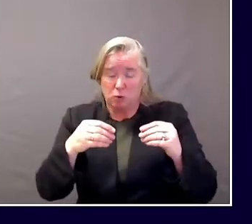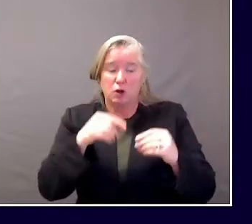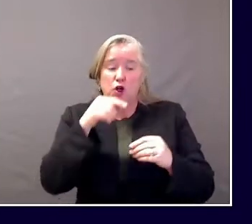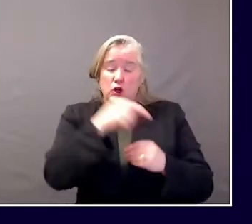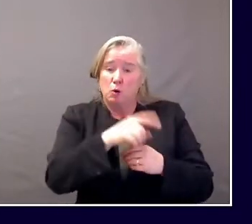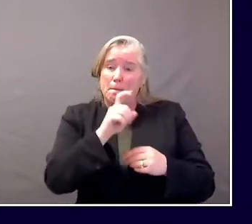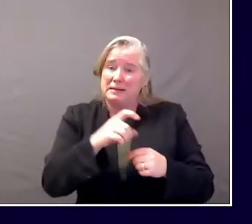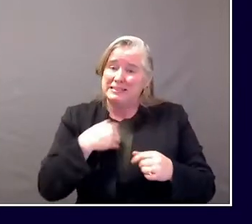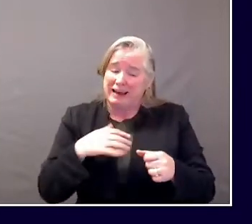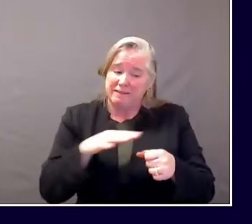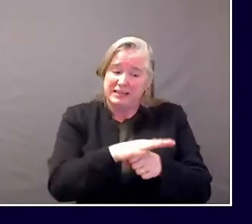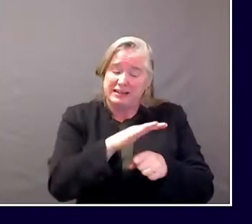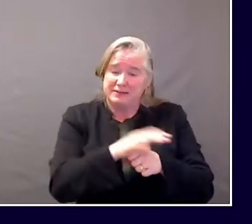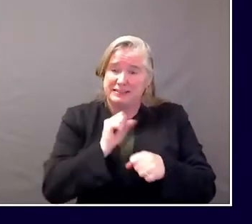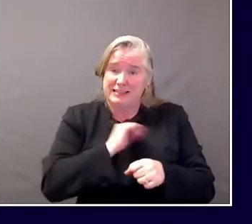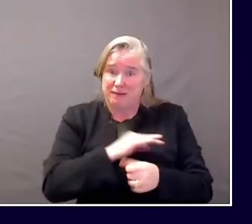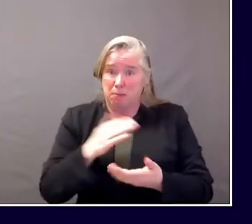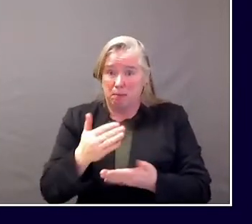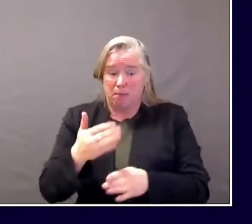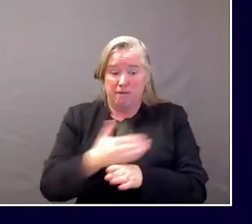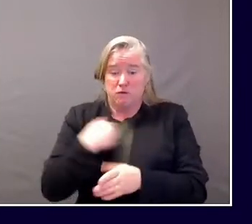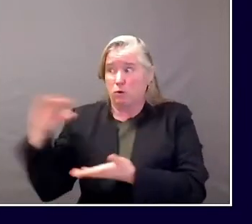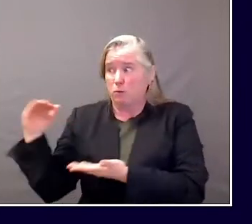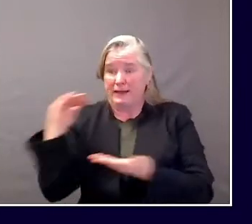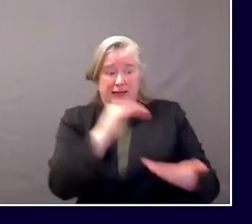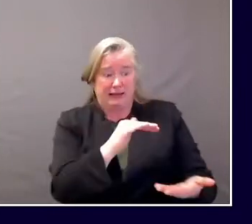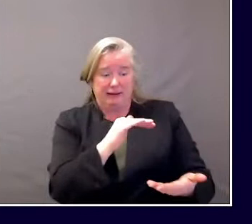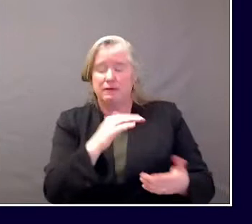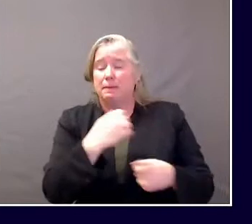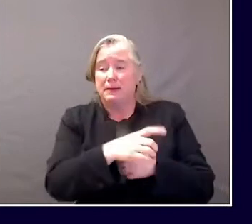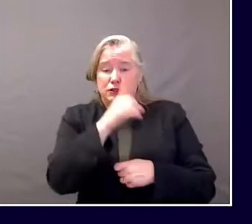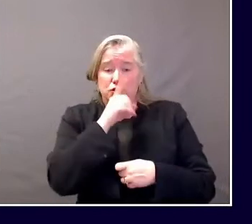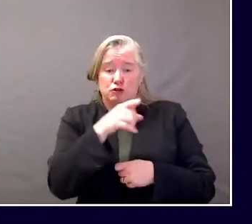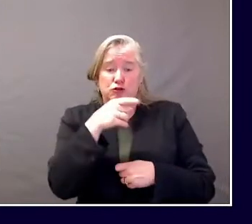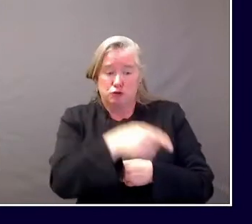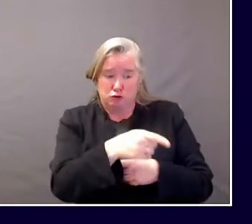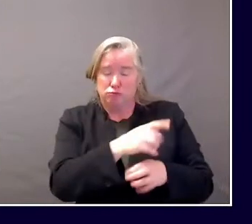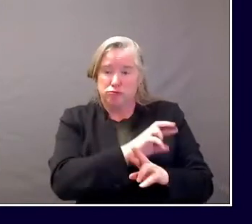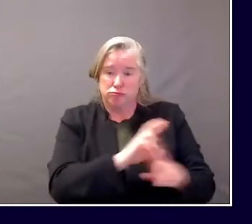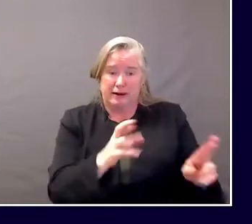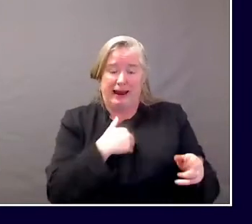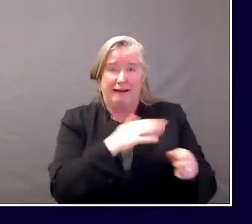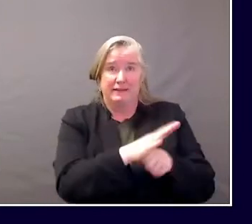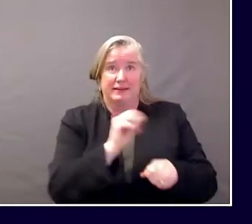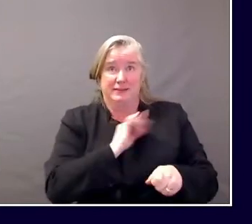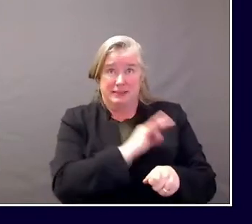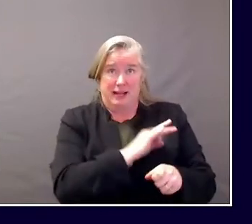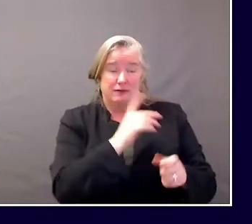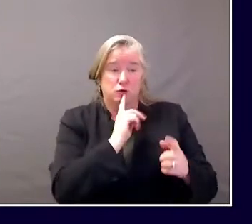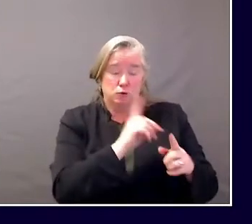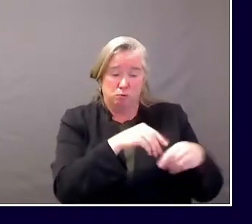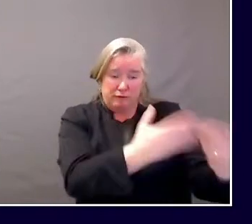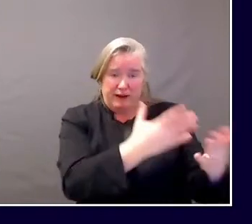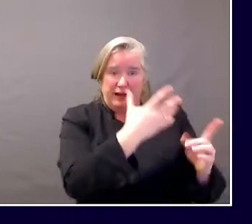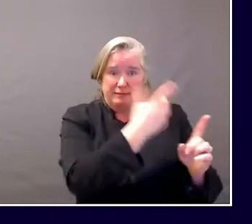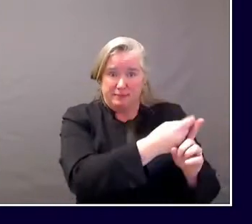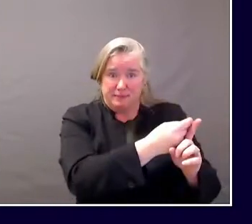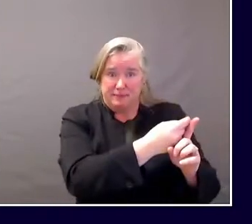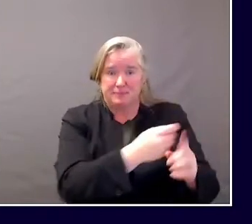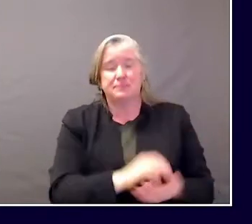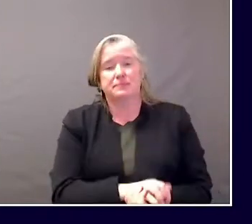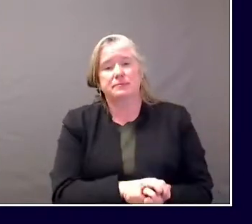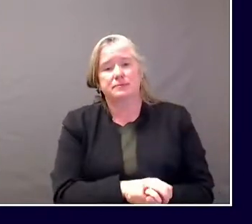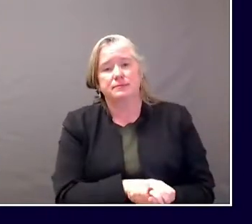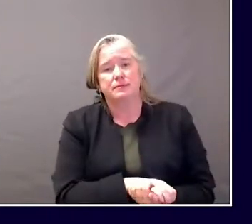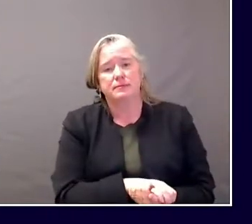can vaccinate everybody on that day who is slated to be vaccinated. I don't want to mischaracterize them.